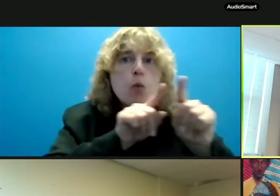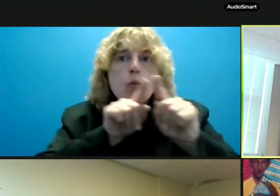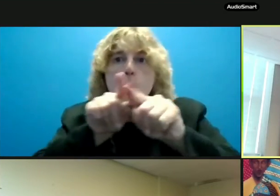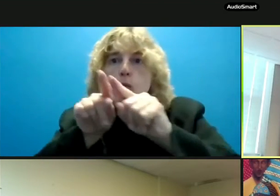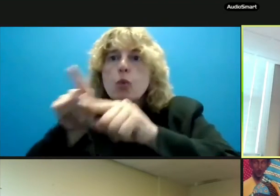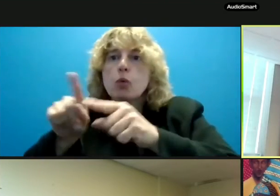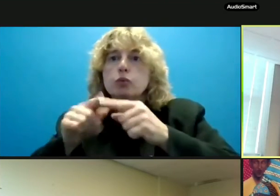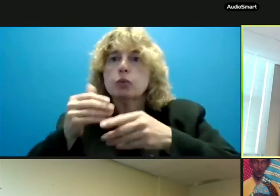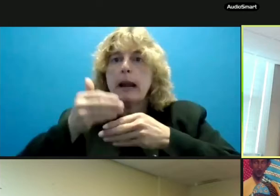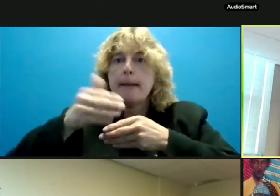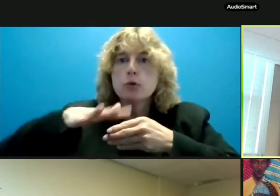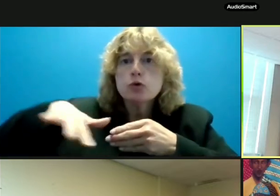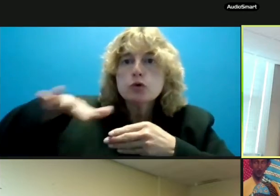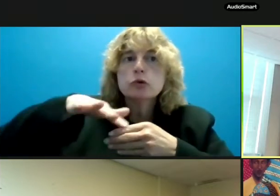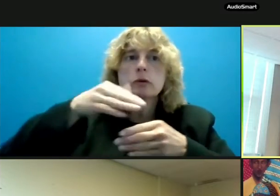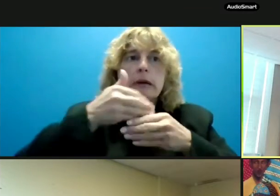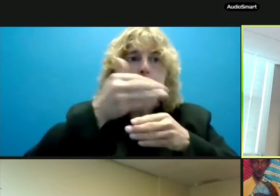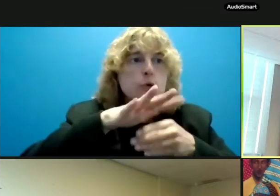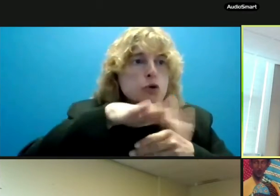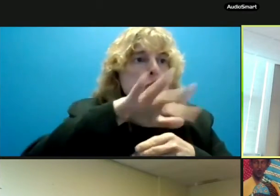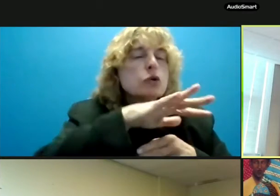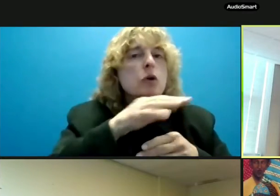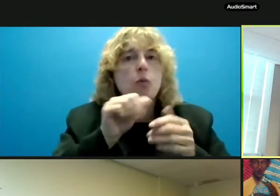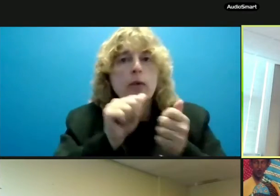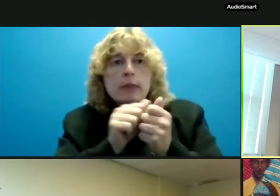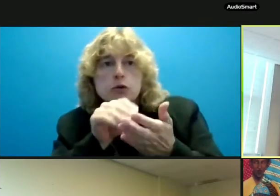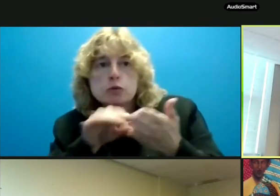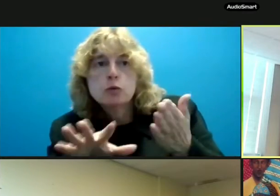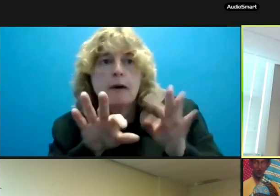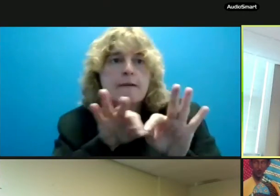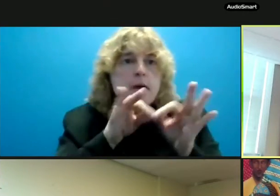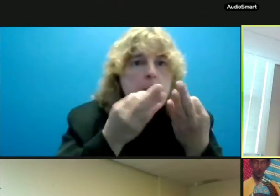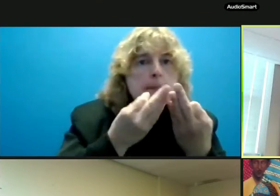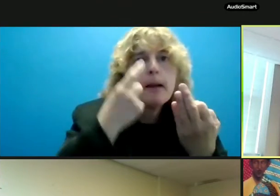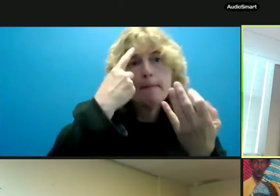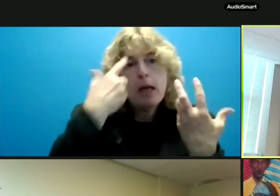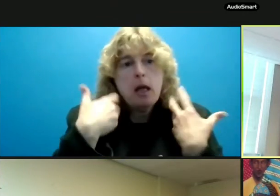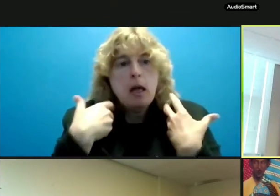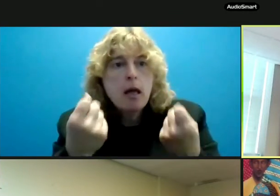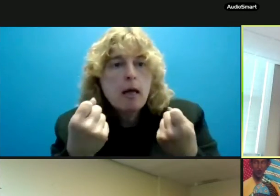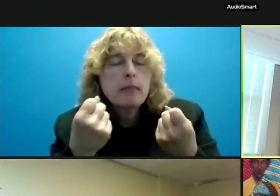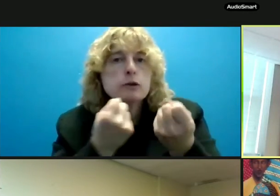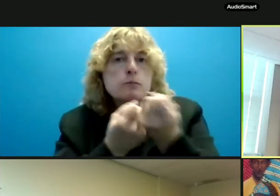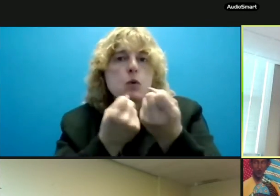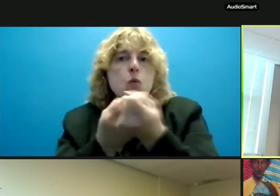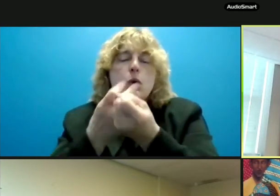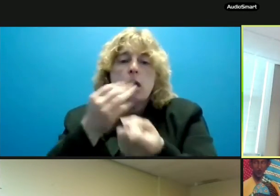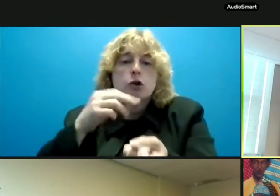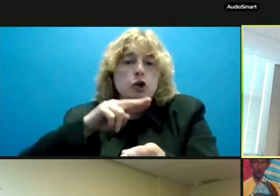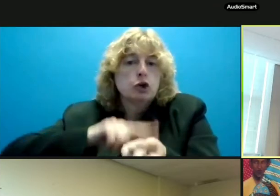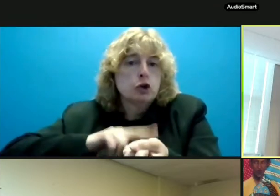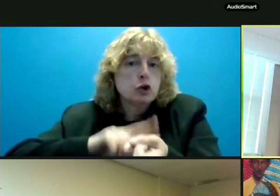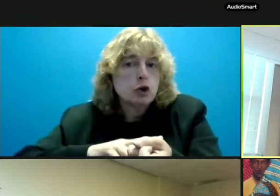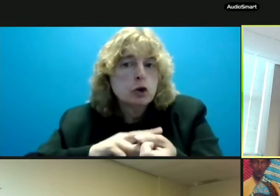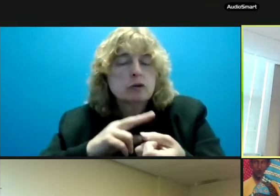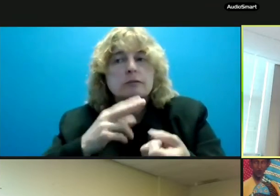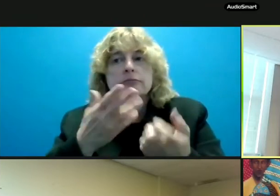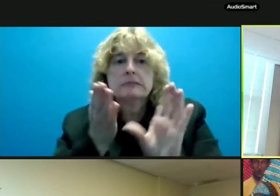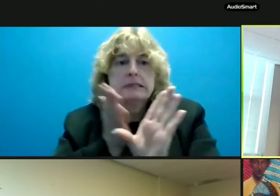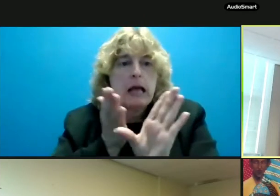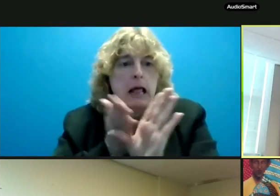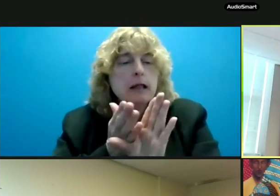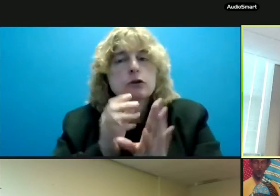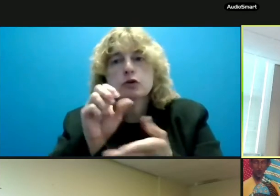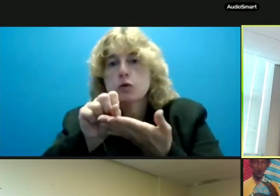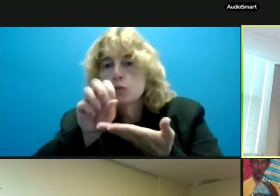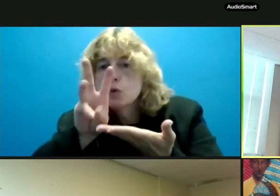that we're looking at mental health support, that we're looking at, you know, what we can do around nursing services, additional psychology support, social work